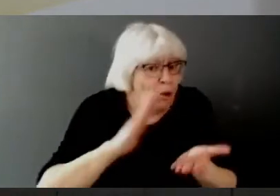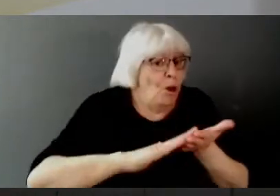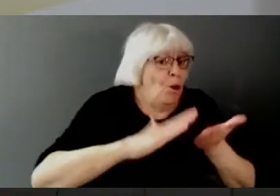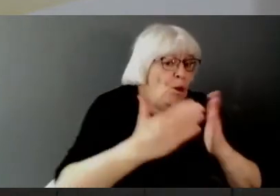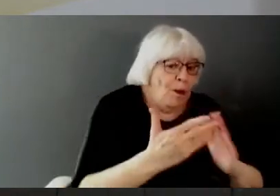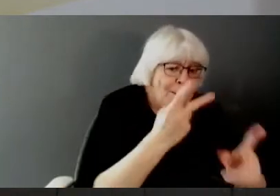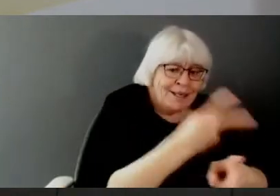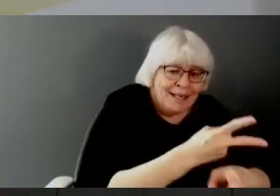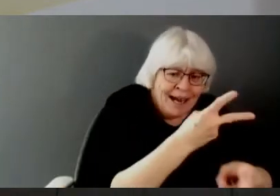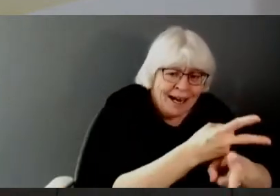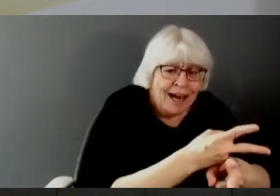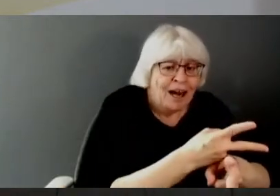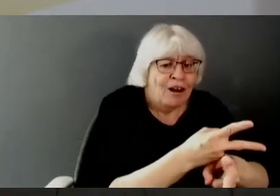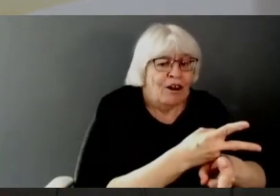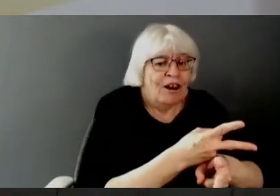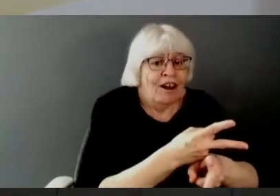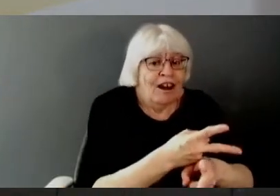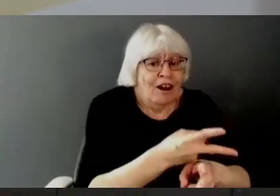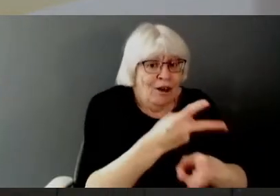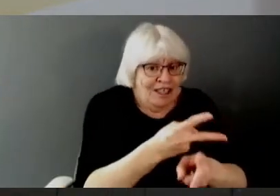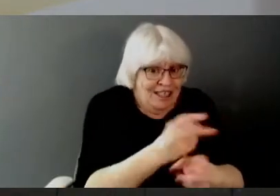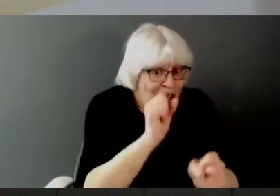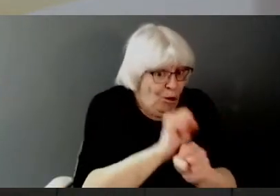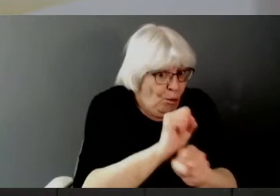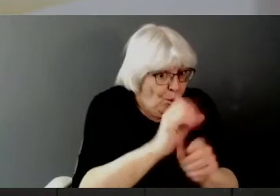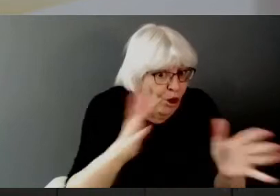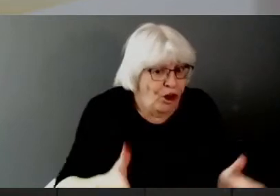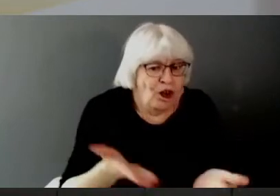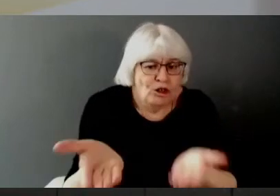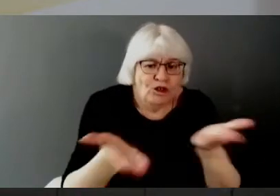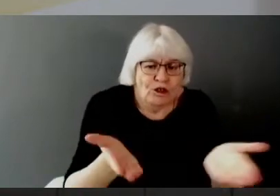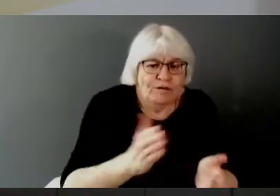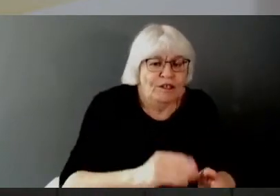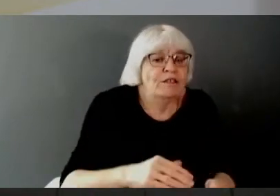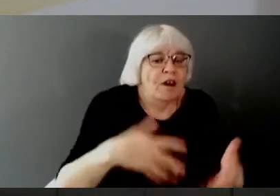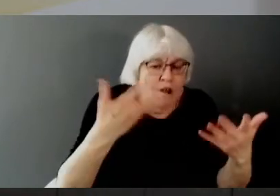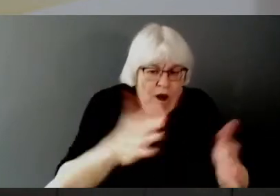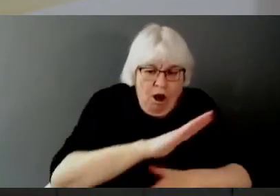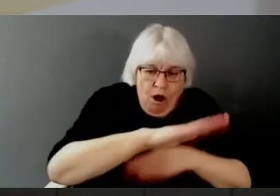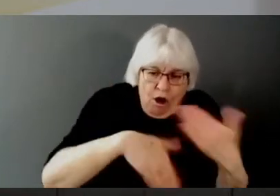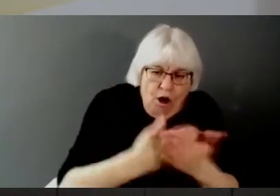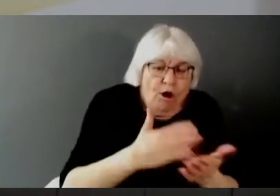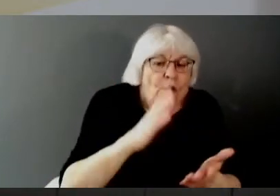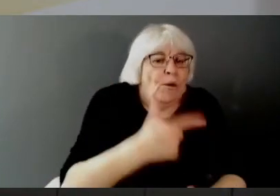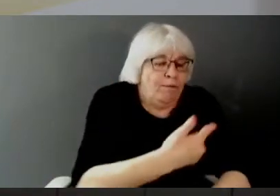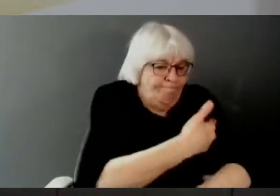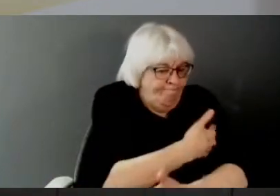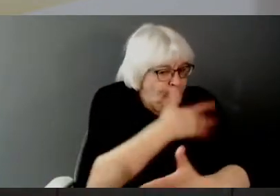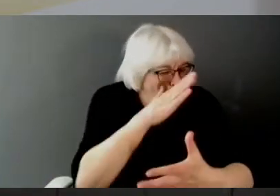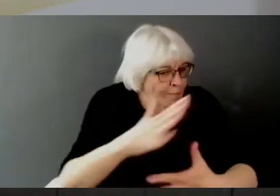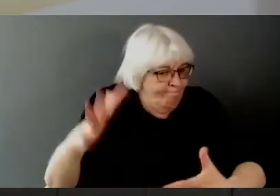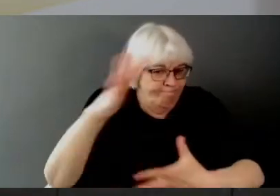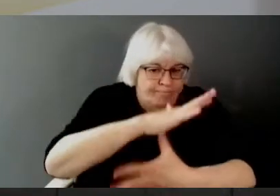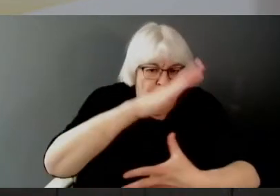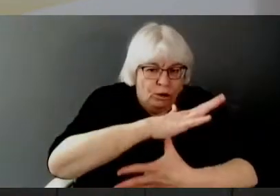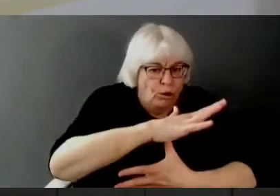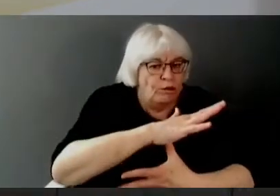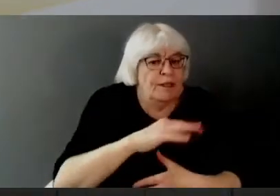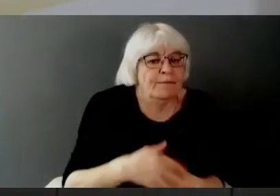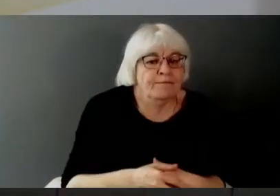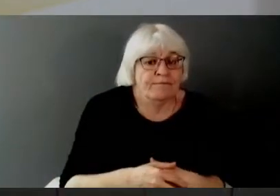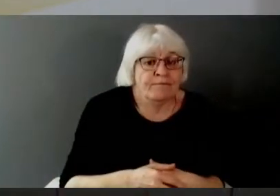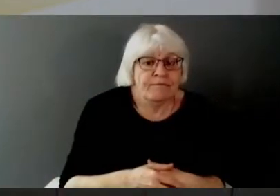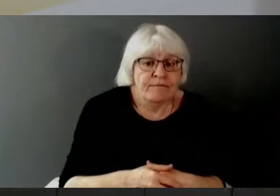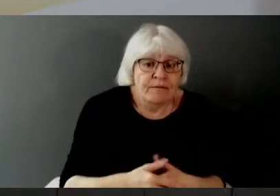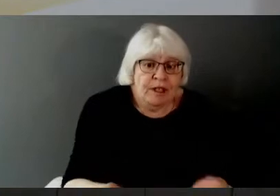provide direct patient care, will be vaccinated. But we also plan to start immunizing those over 85